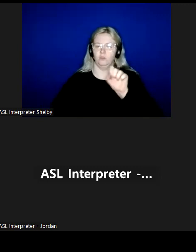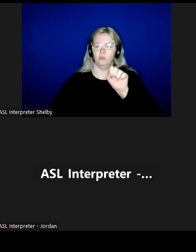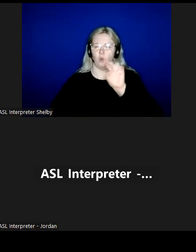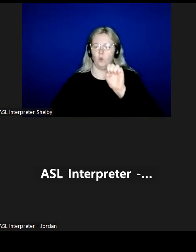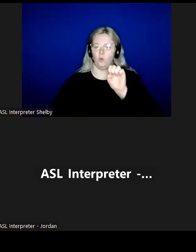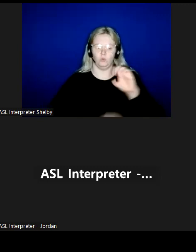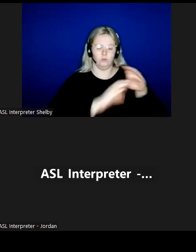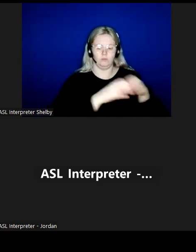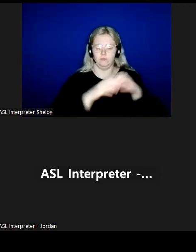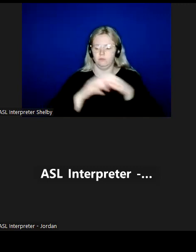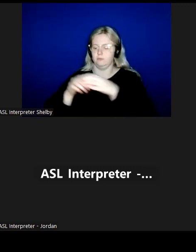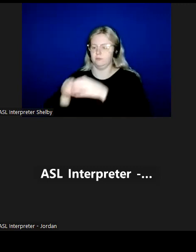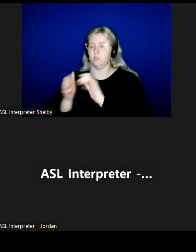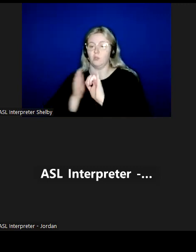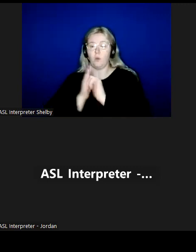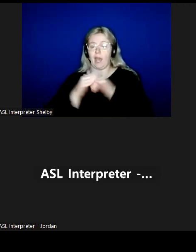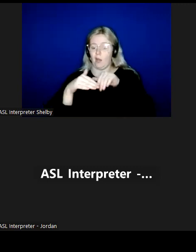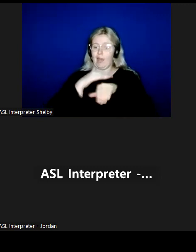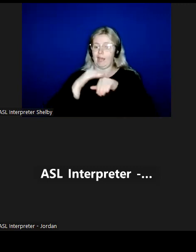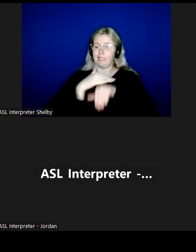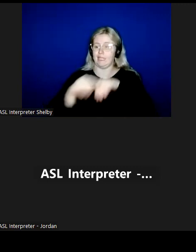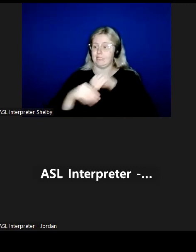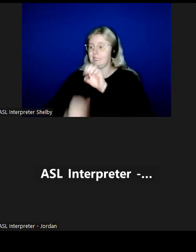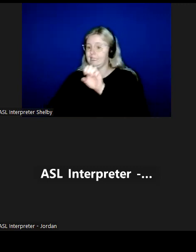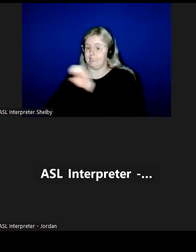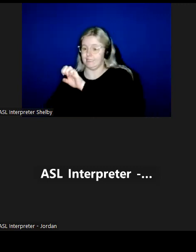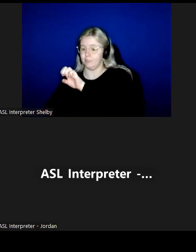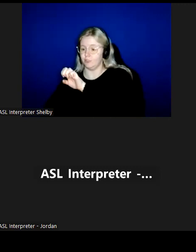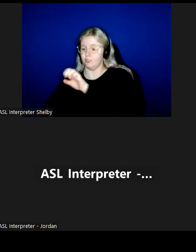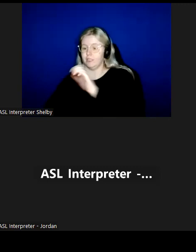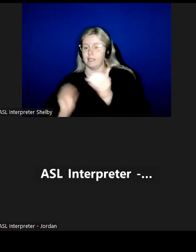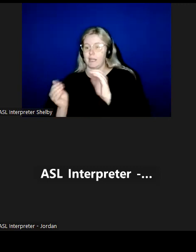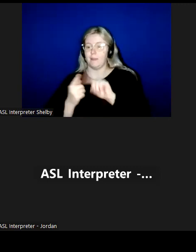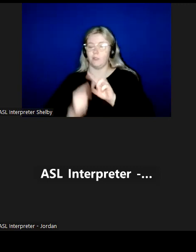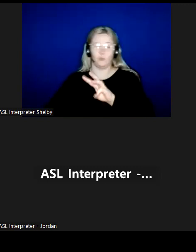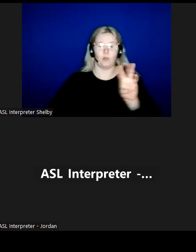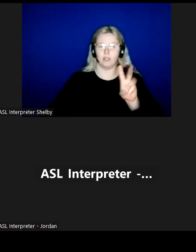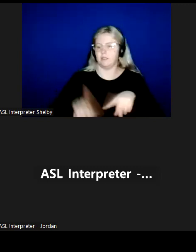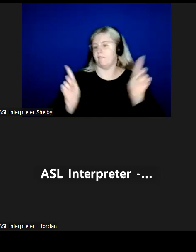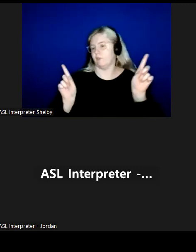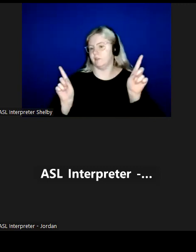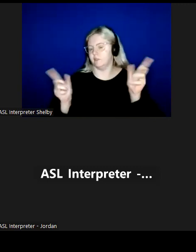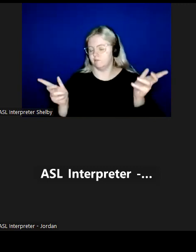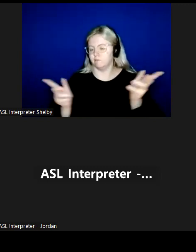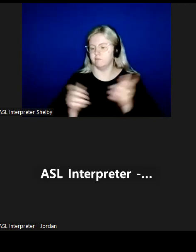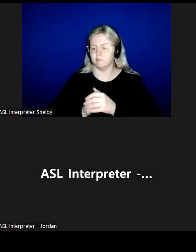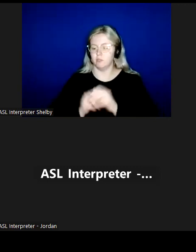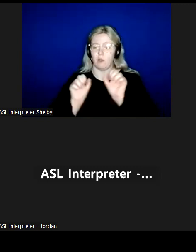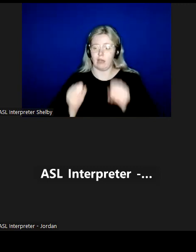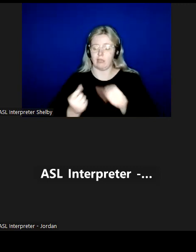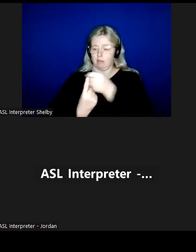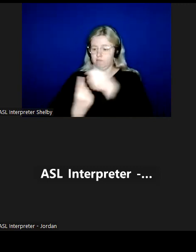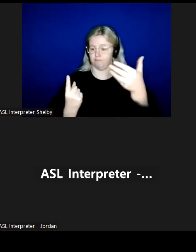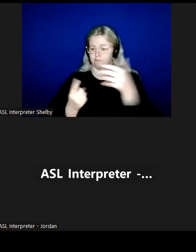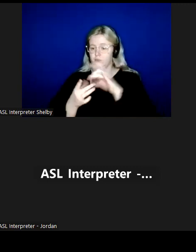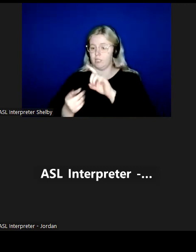you access services in the Eastern Zone is a little different than the other zones. So I can kind of speak to the Eastern Zone and